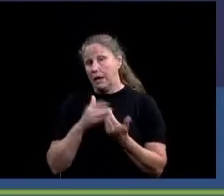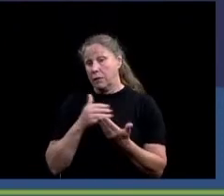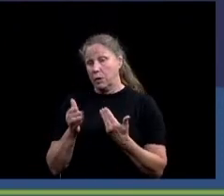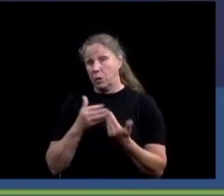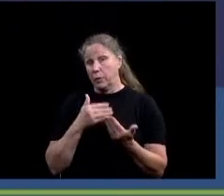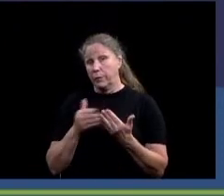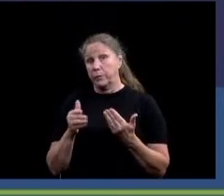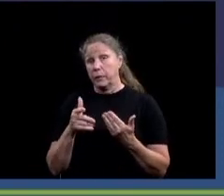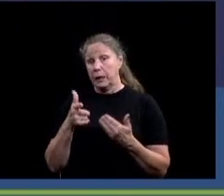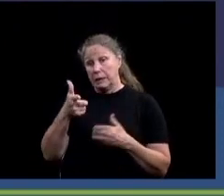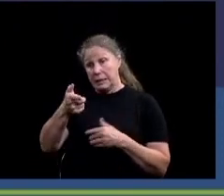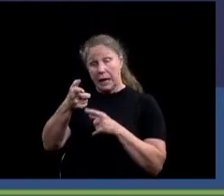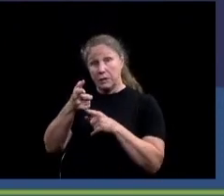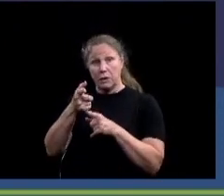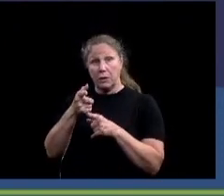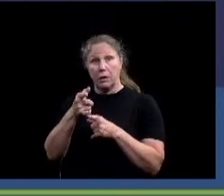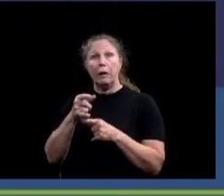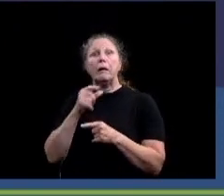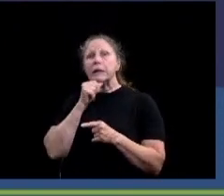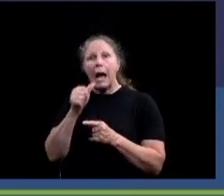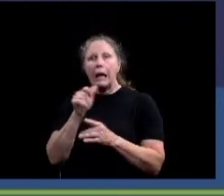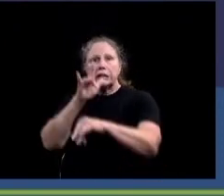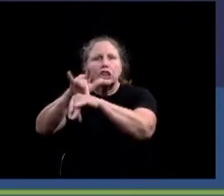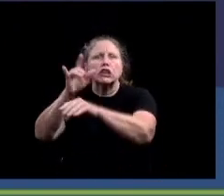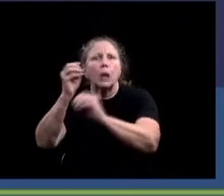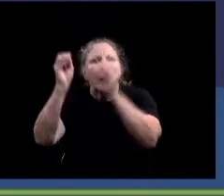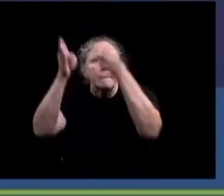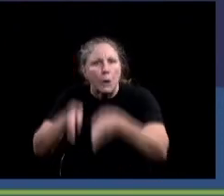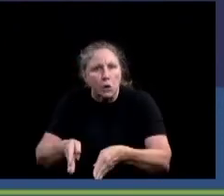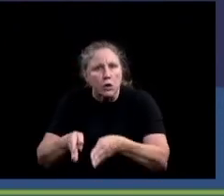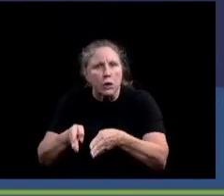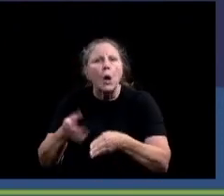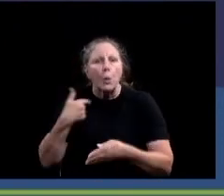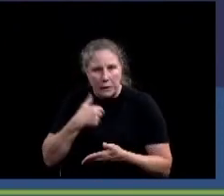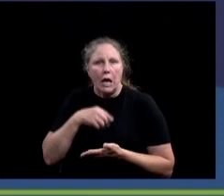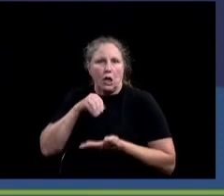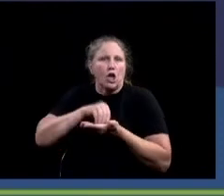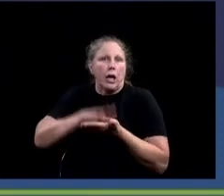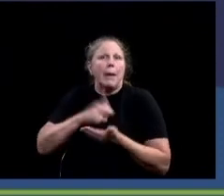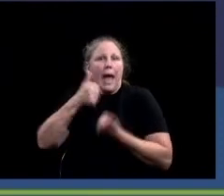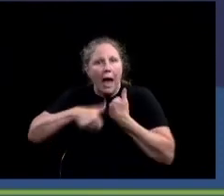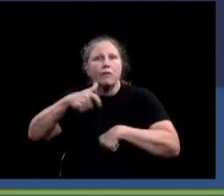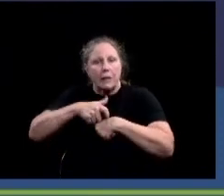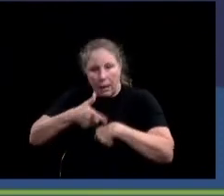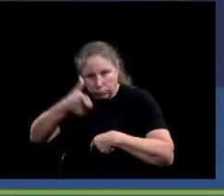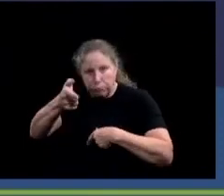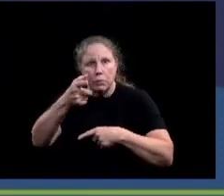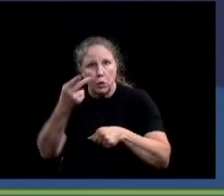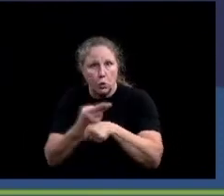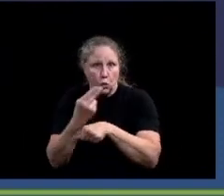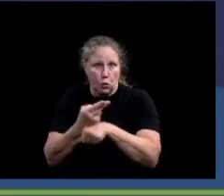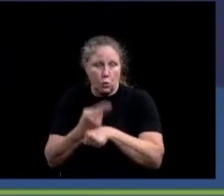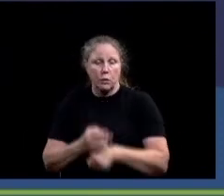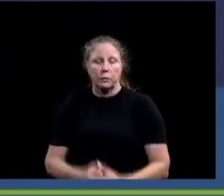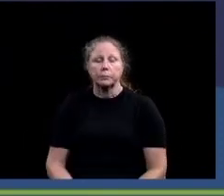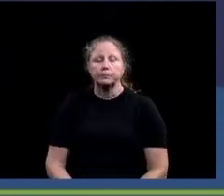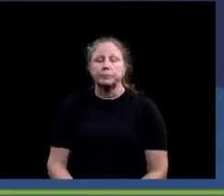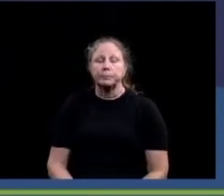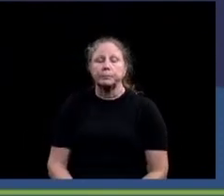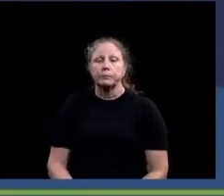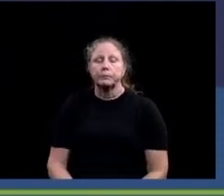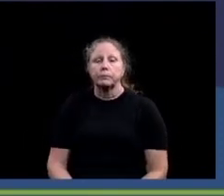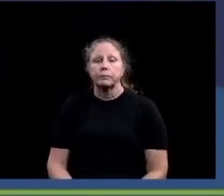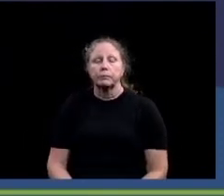used against a person, we do document the attempt to use that. You can see in comparison to the